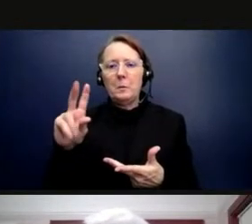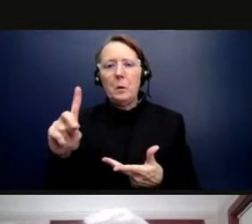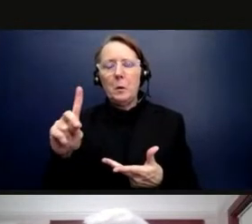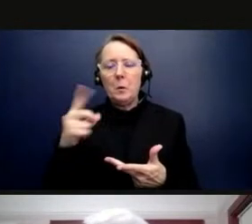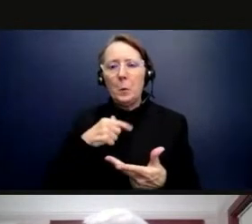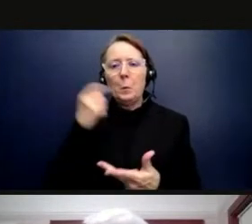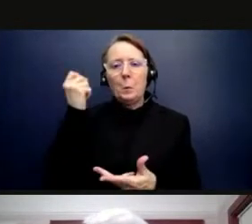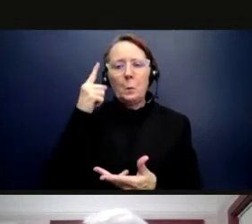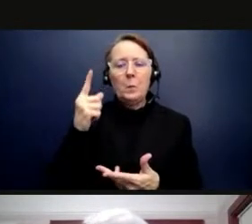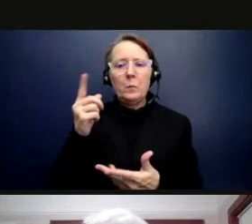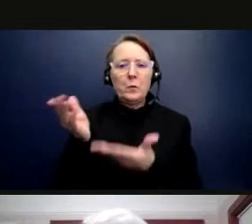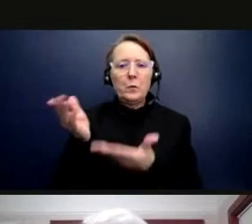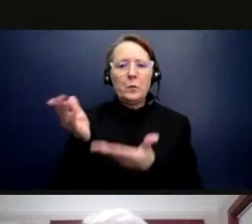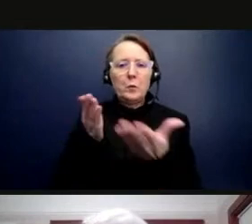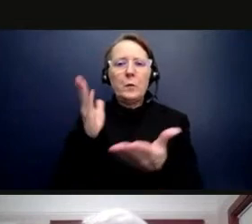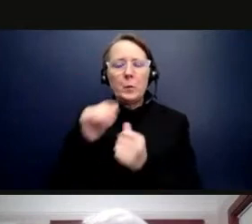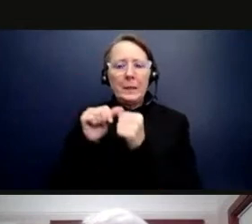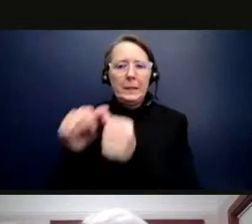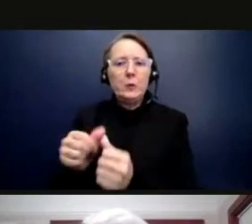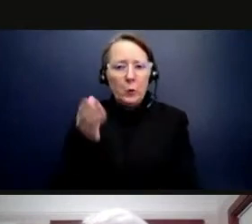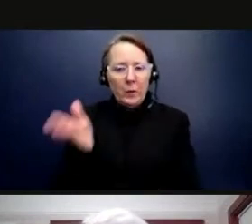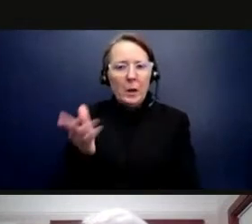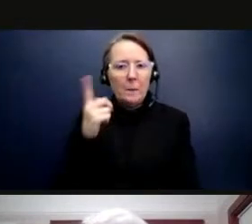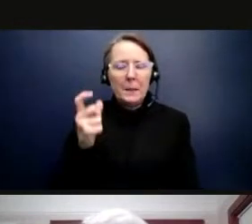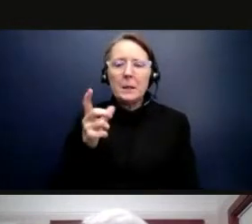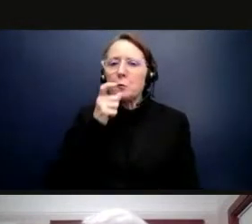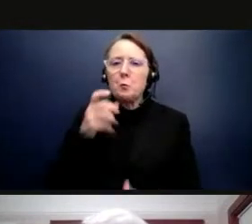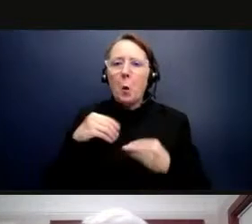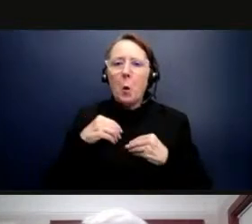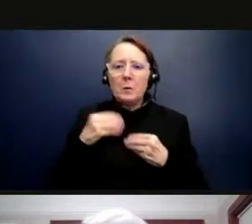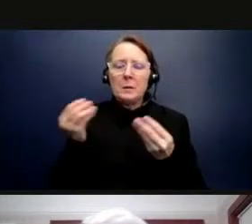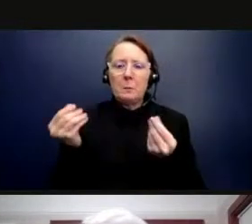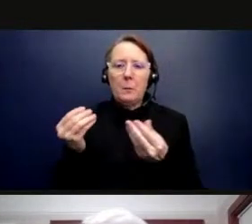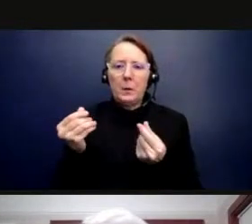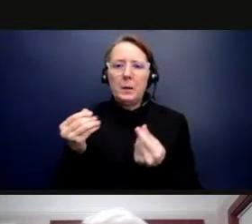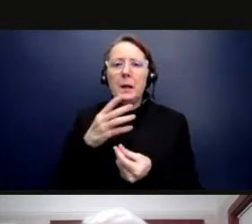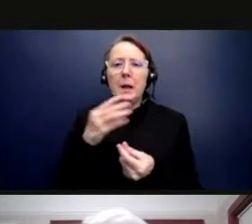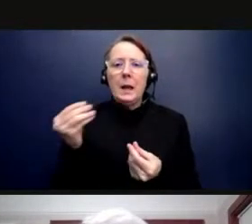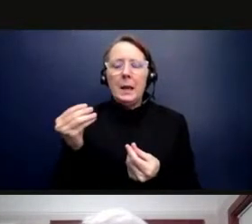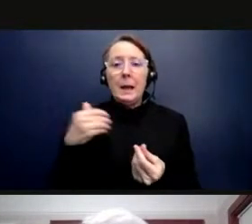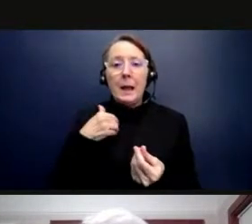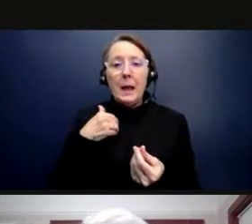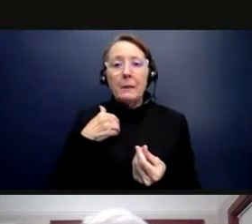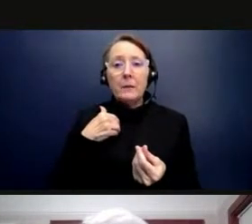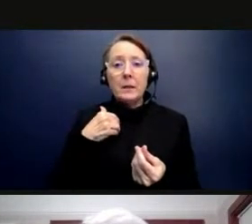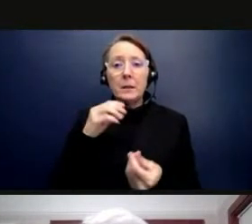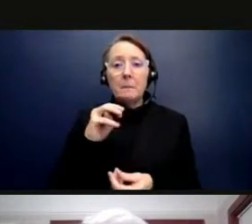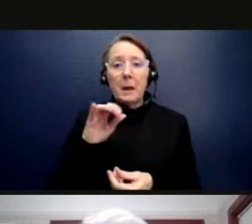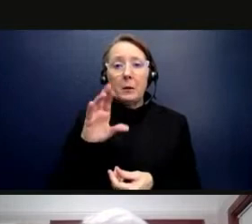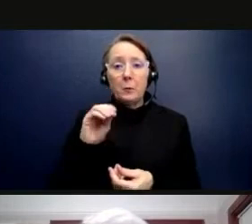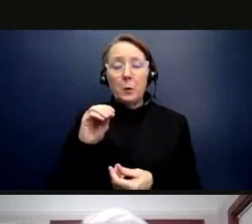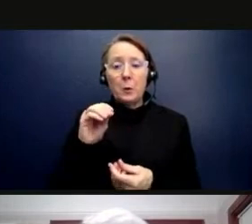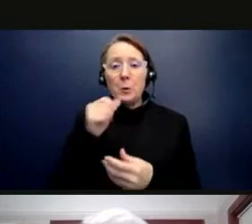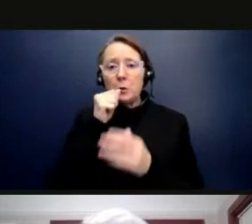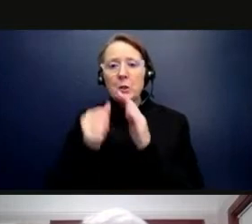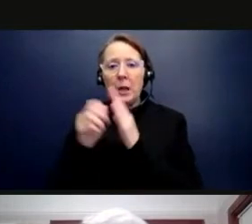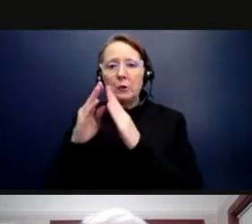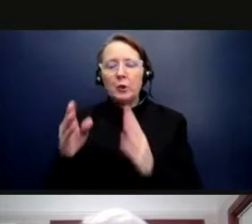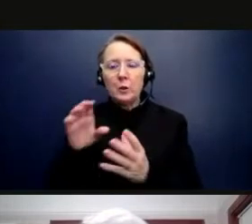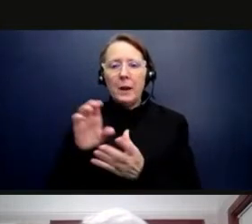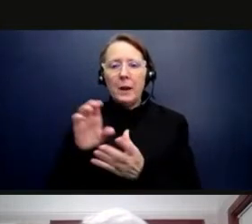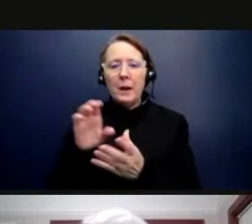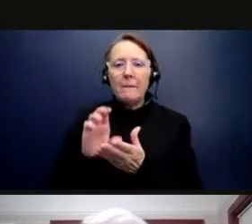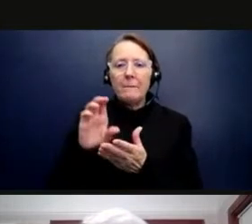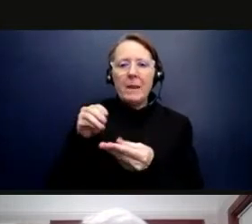services continuing at that, given the ownership of the property, and having a micro shelter investment there expands